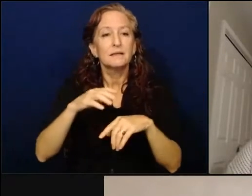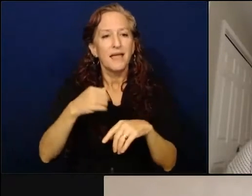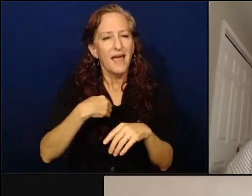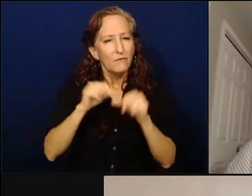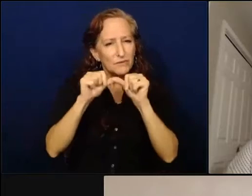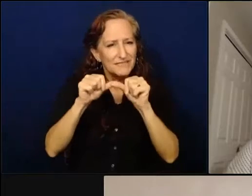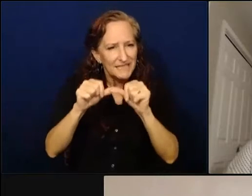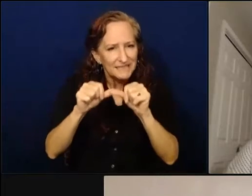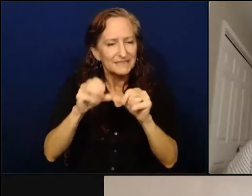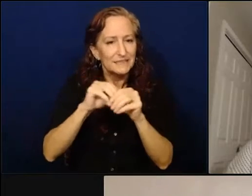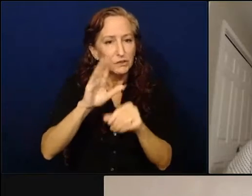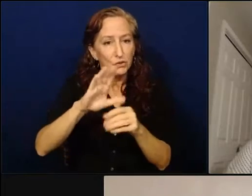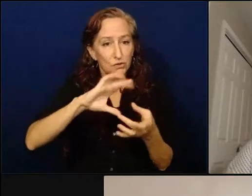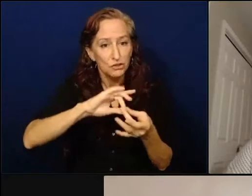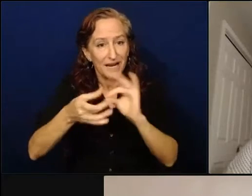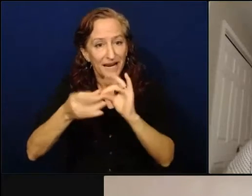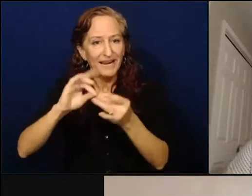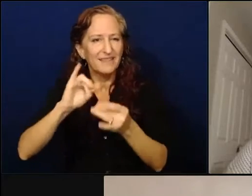of the action.